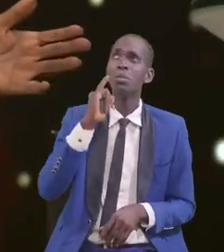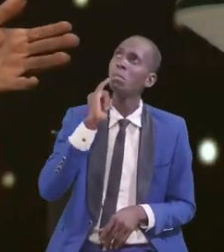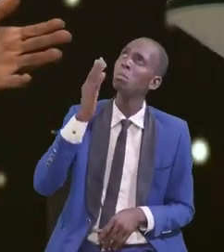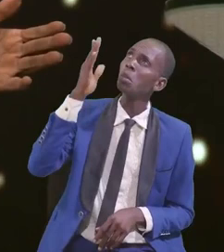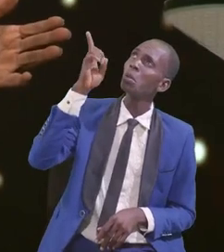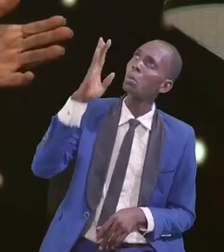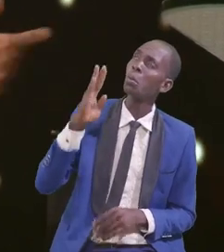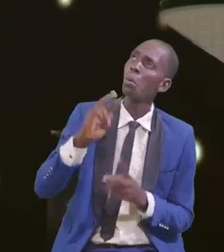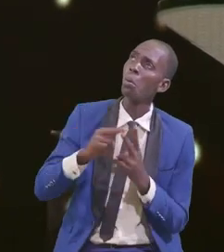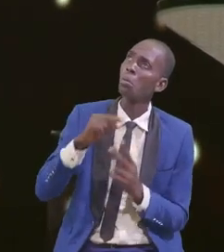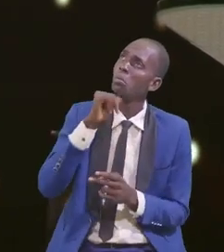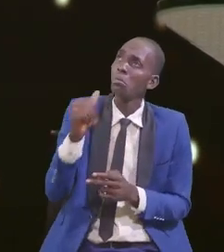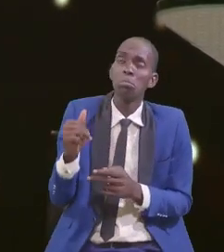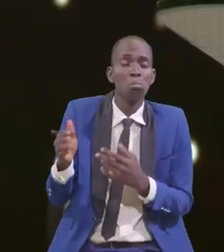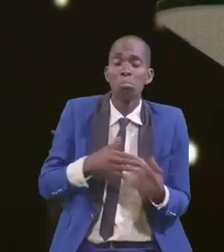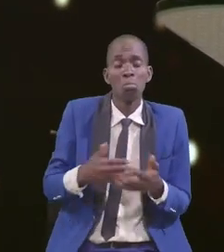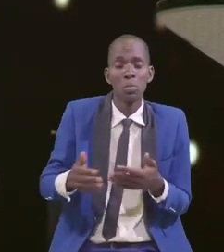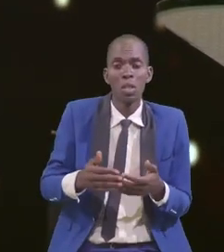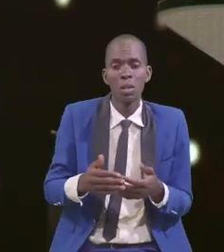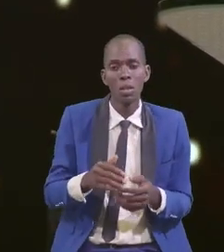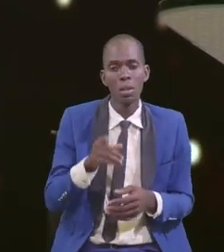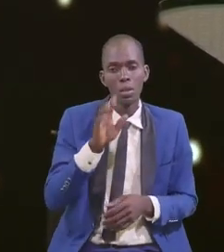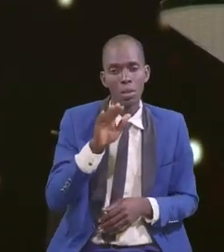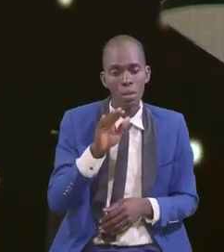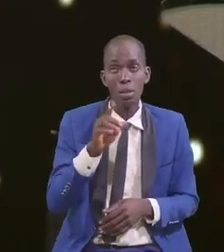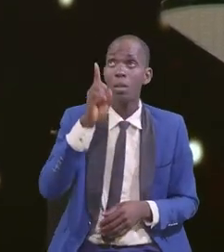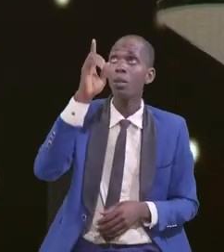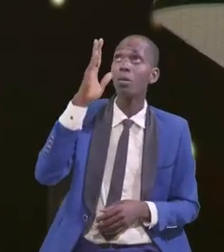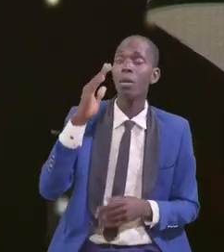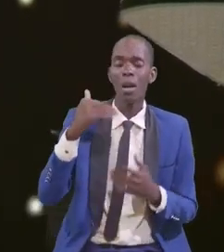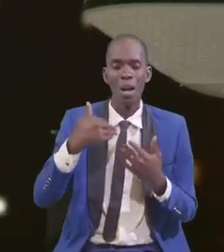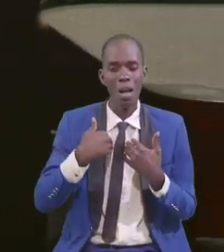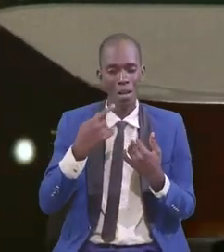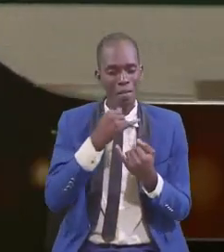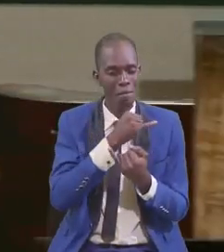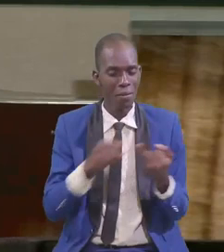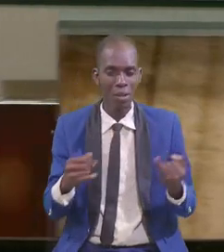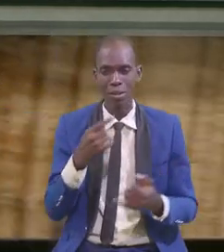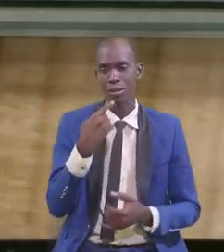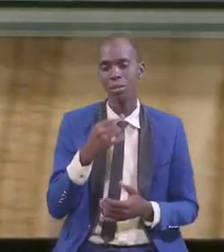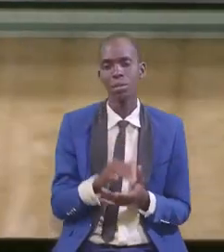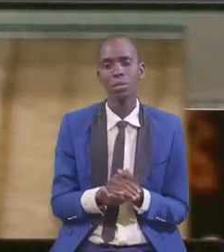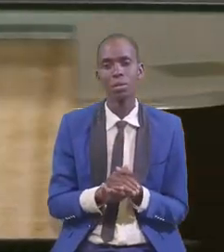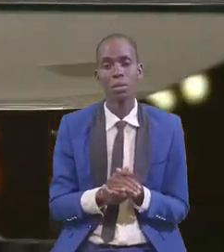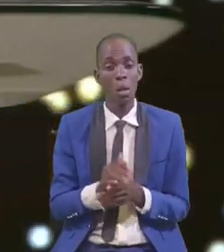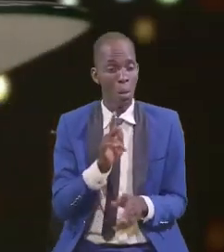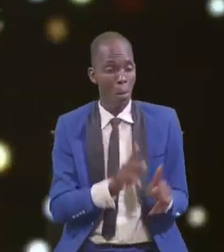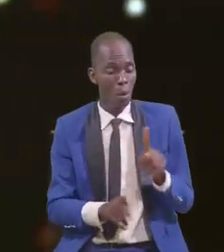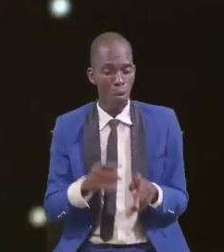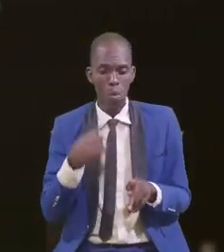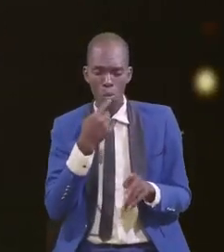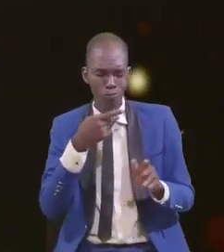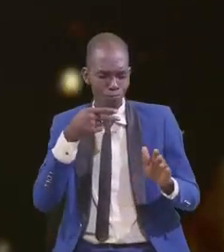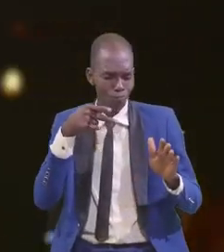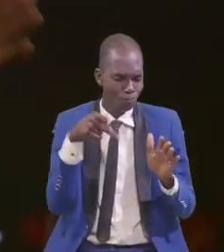no God? Never mind, God has the final say. On the people who kill